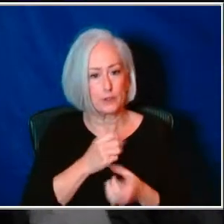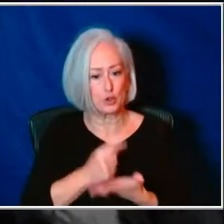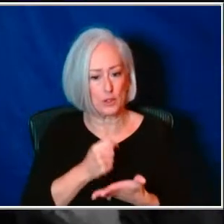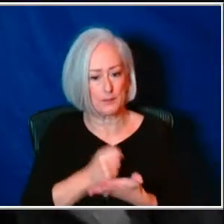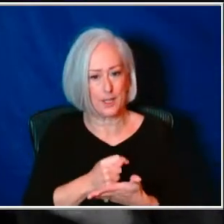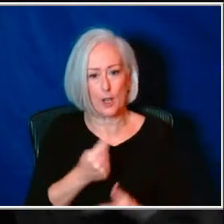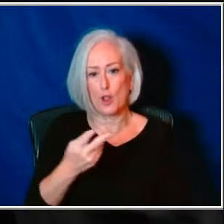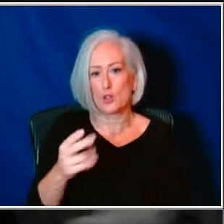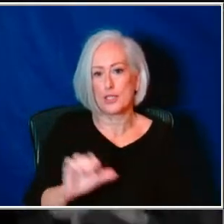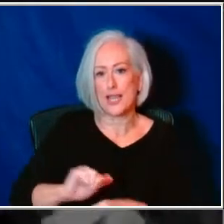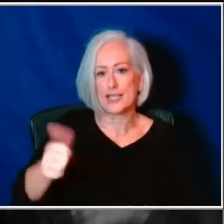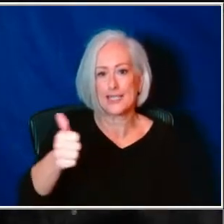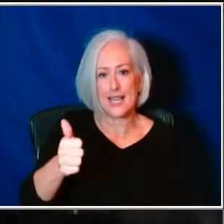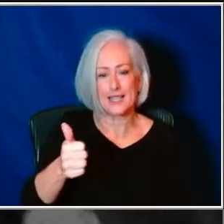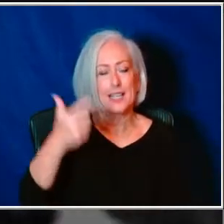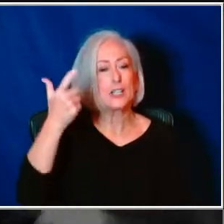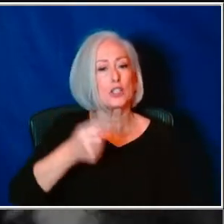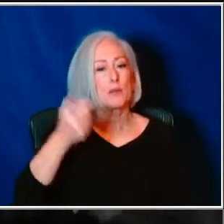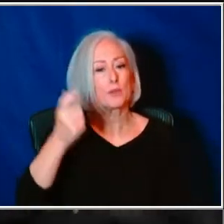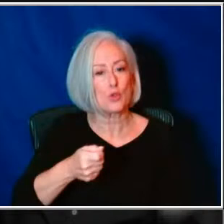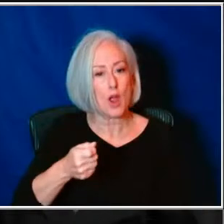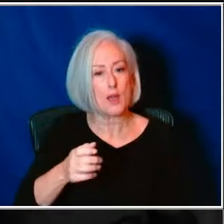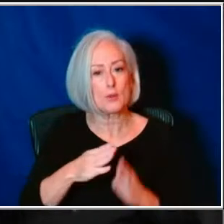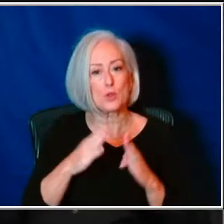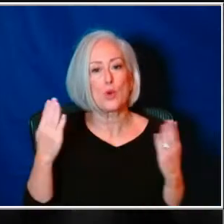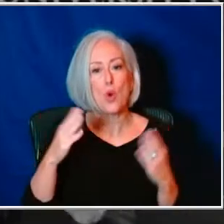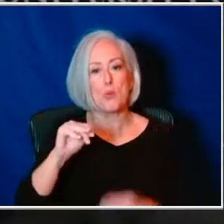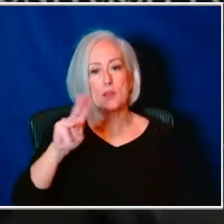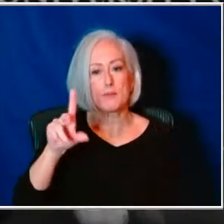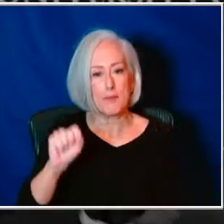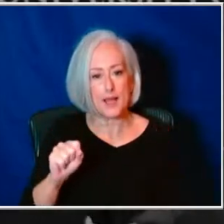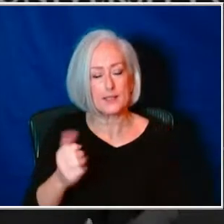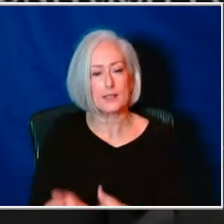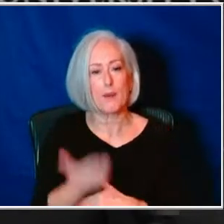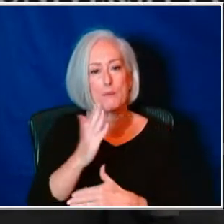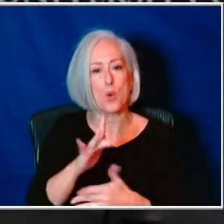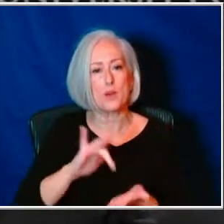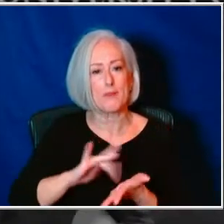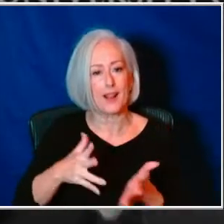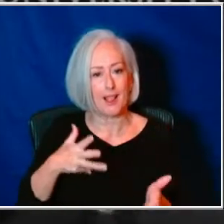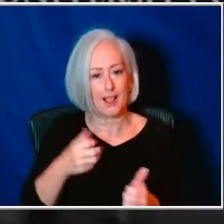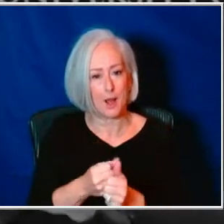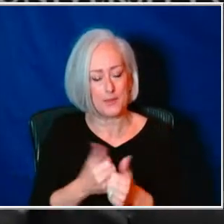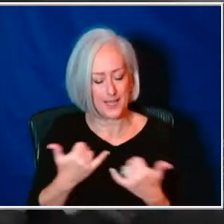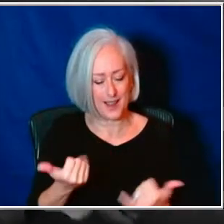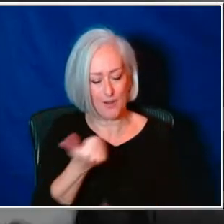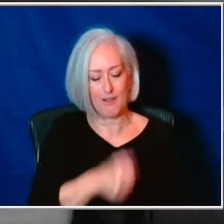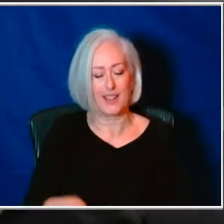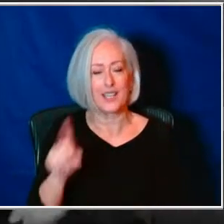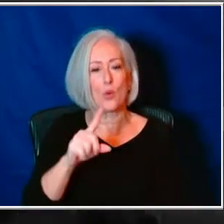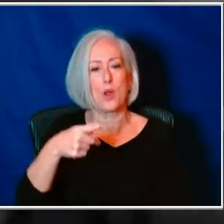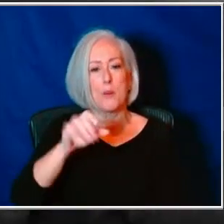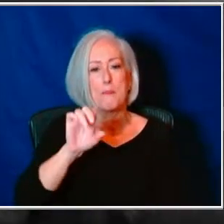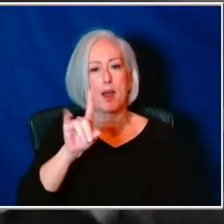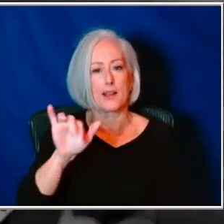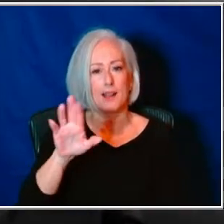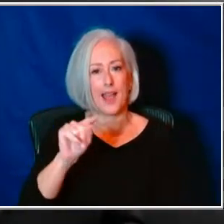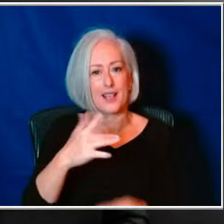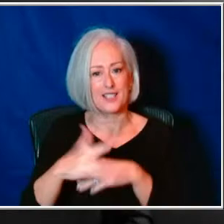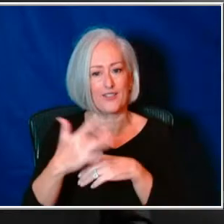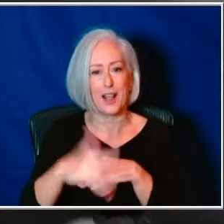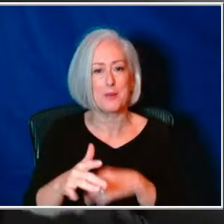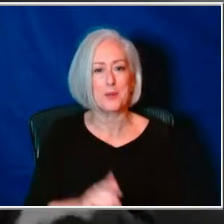Morning Medical Update and Open Mics with Dr. Stites podcasts. Now, everywhere podcasts are available.